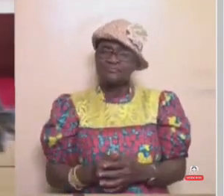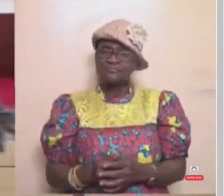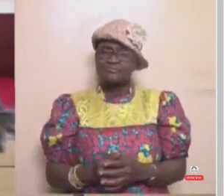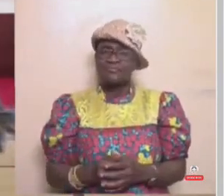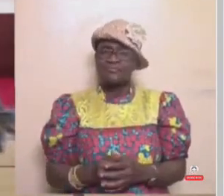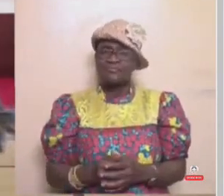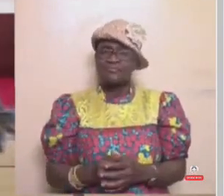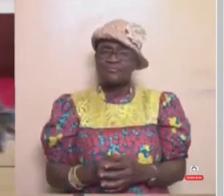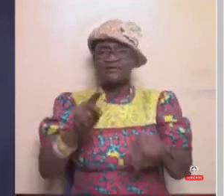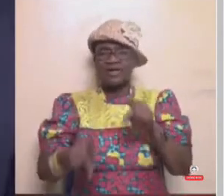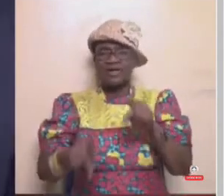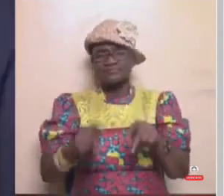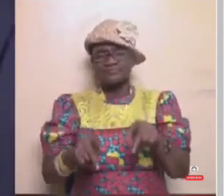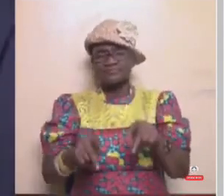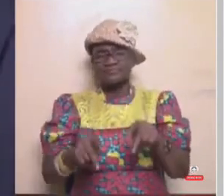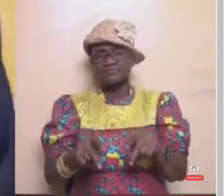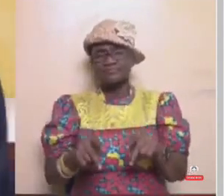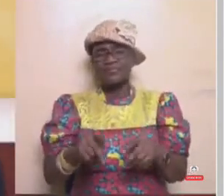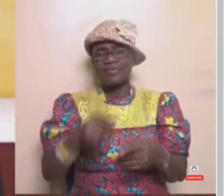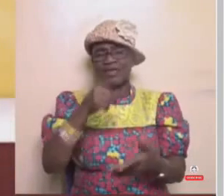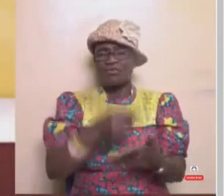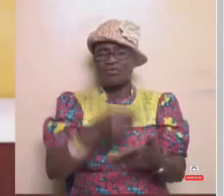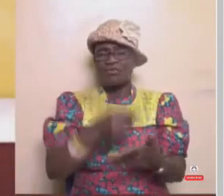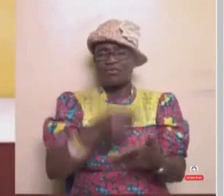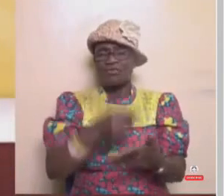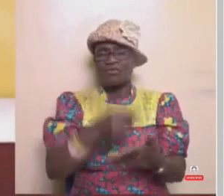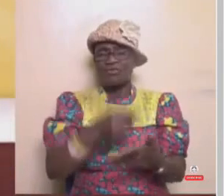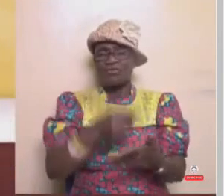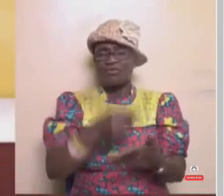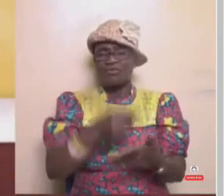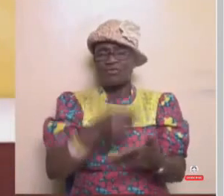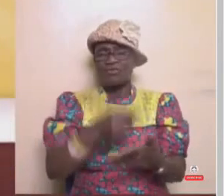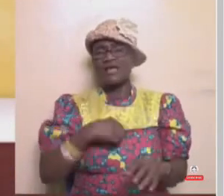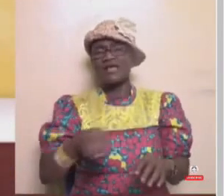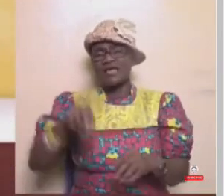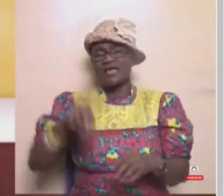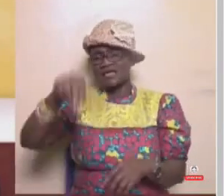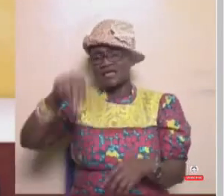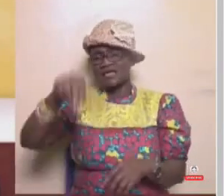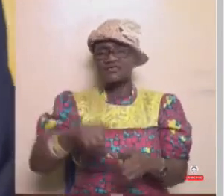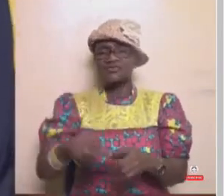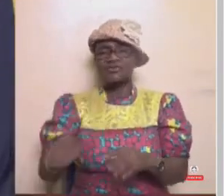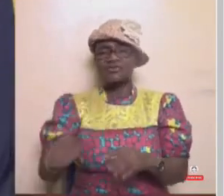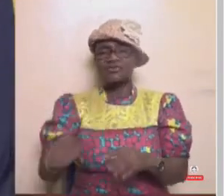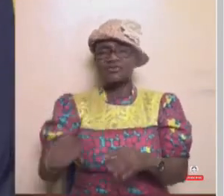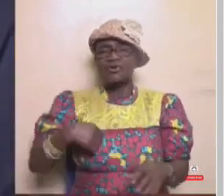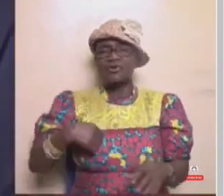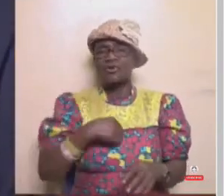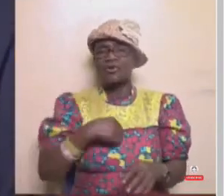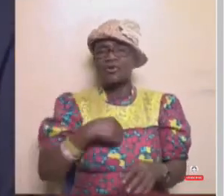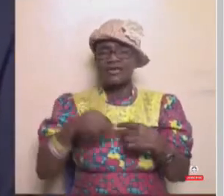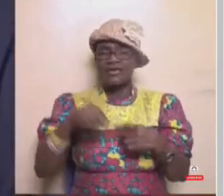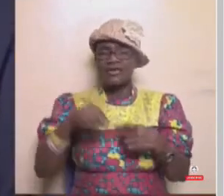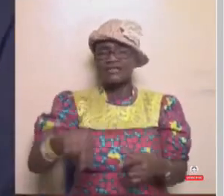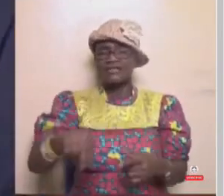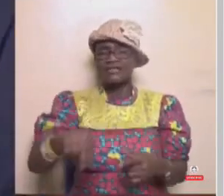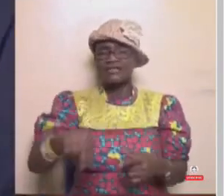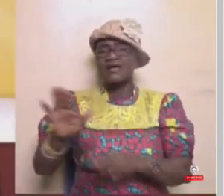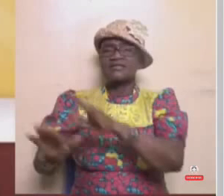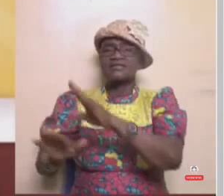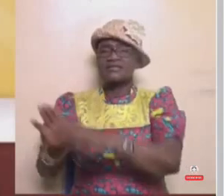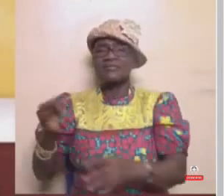Brethren, what do we need to do? We need to take step of faith.